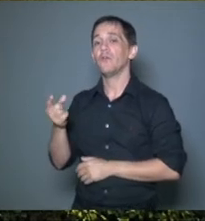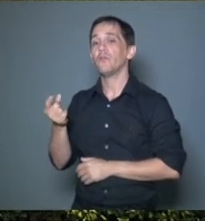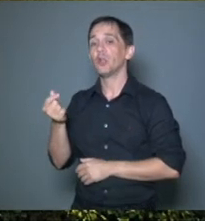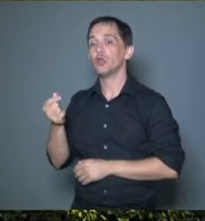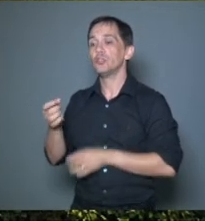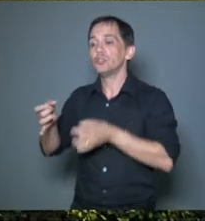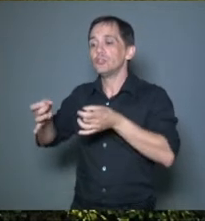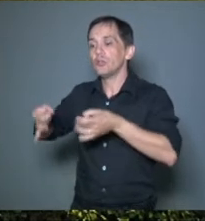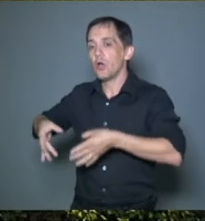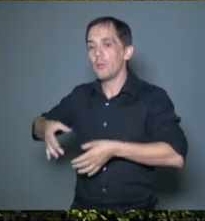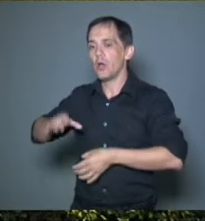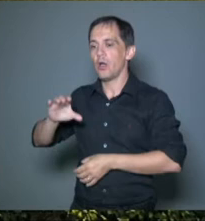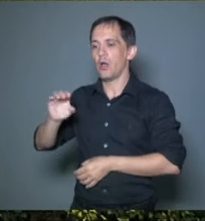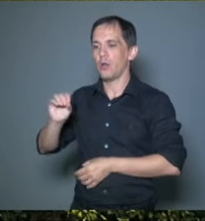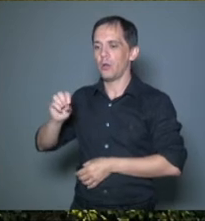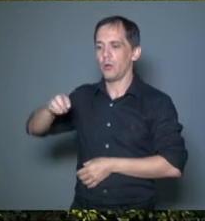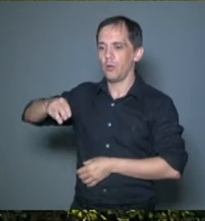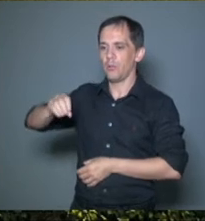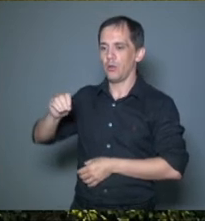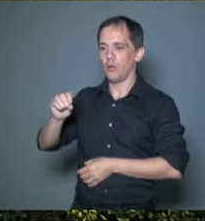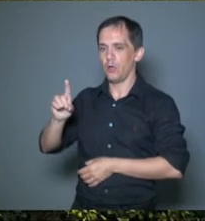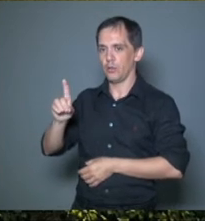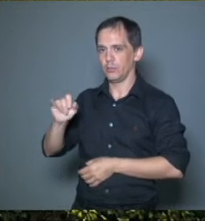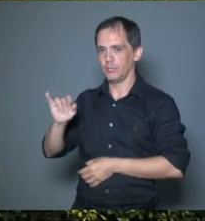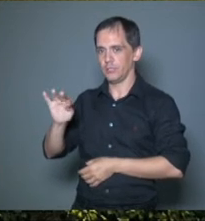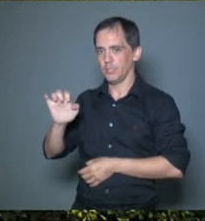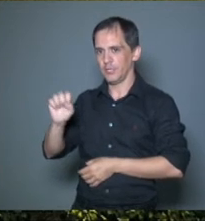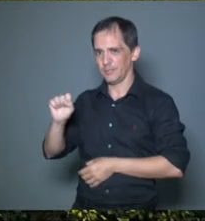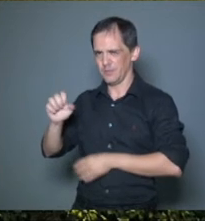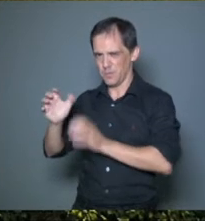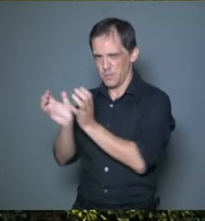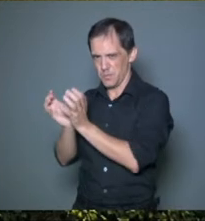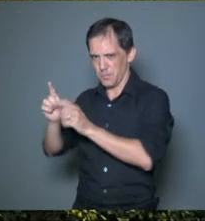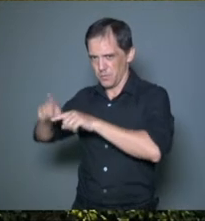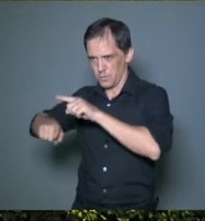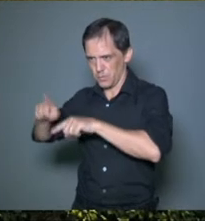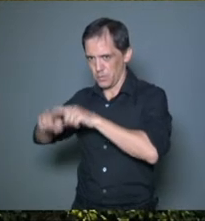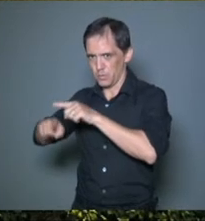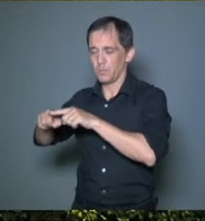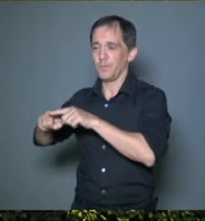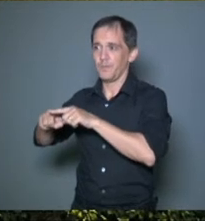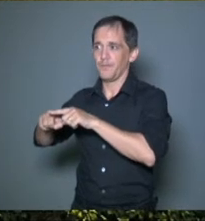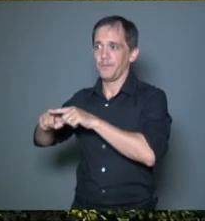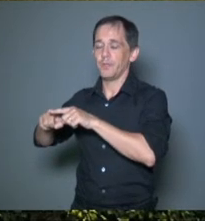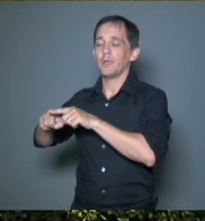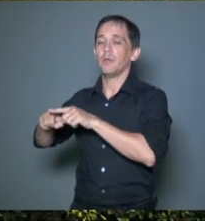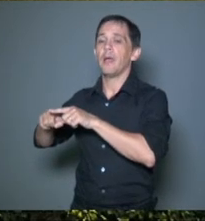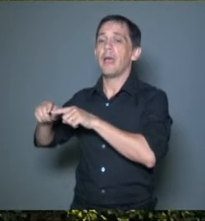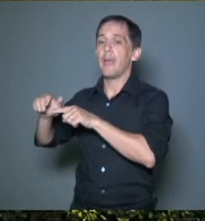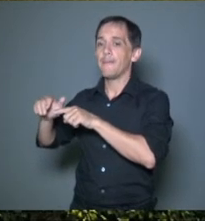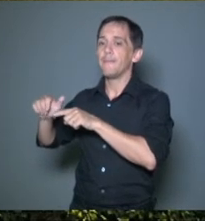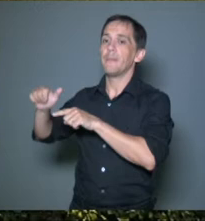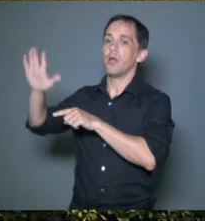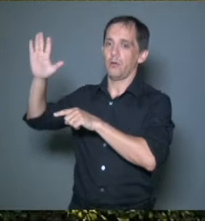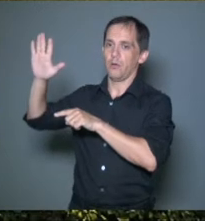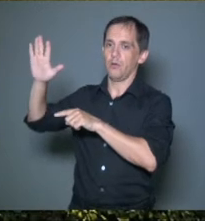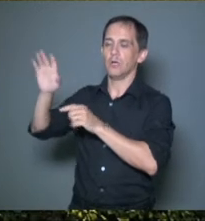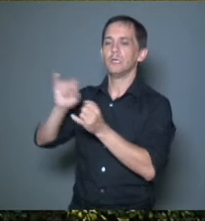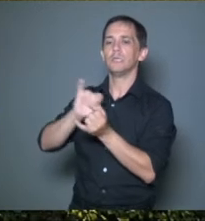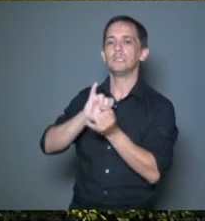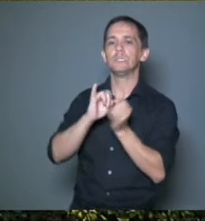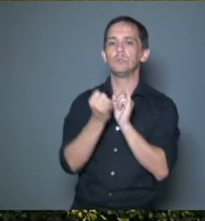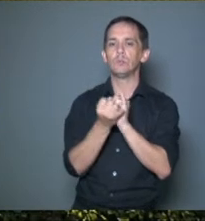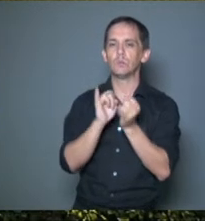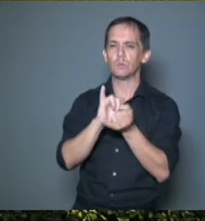for commodities is higher than the prices we will pay for the inputs.